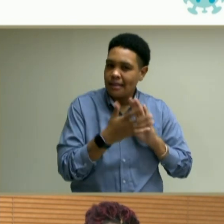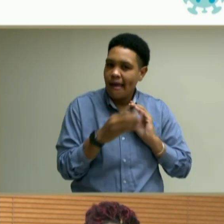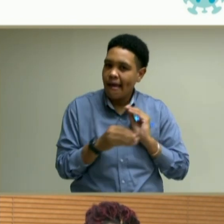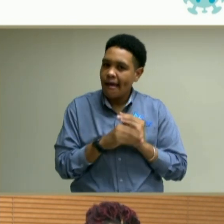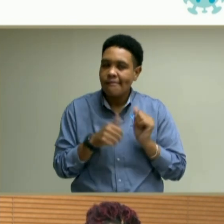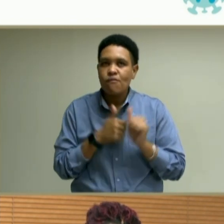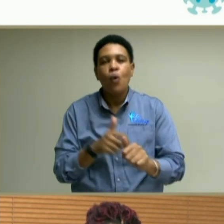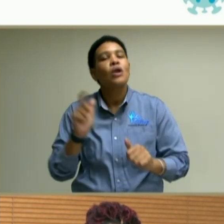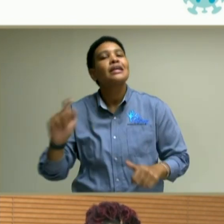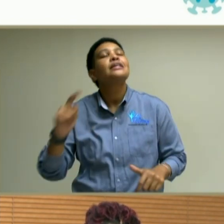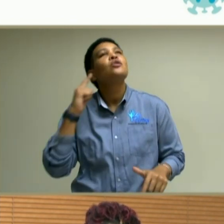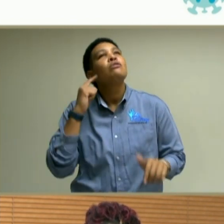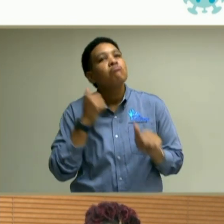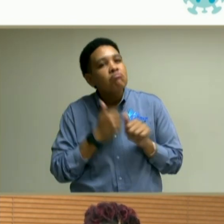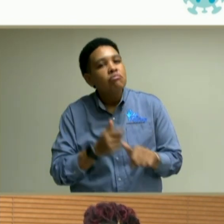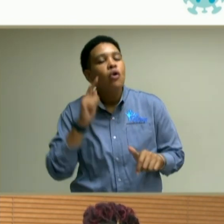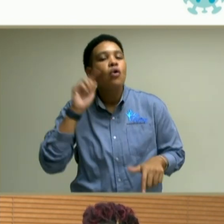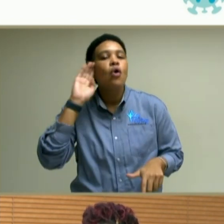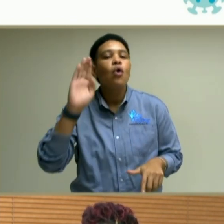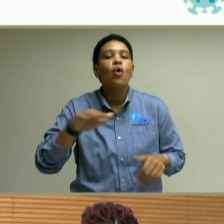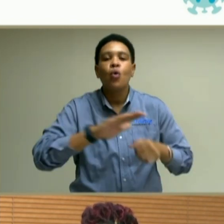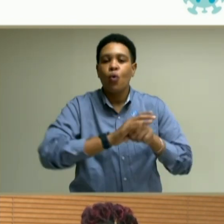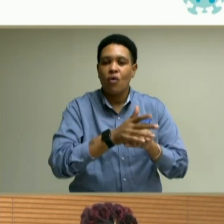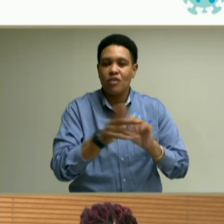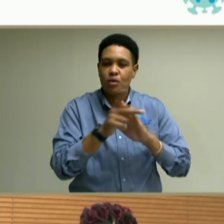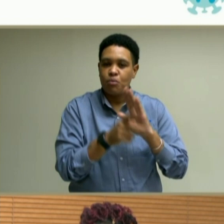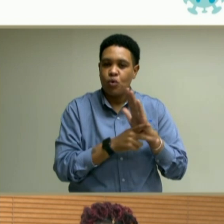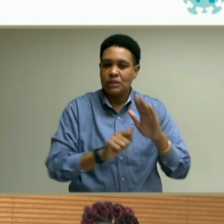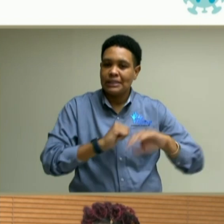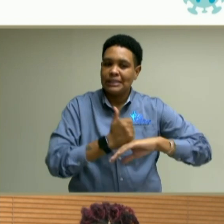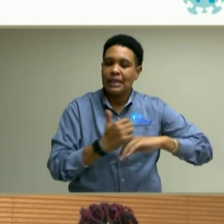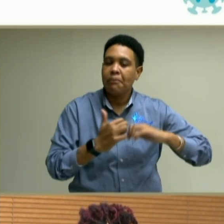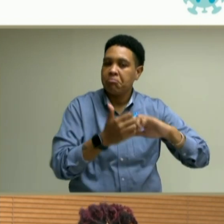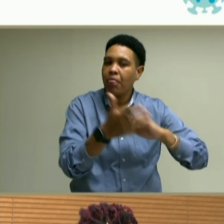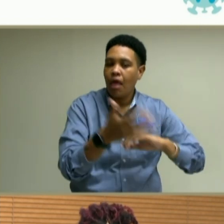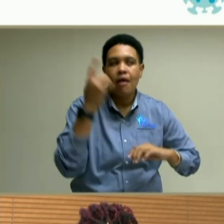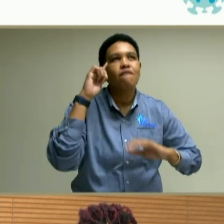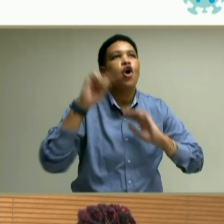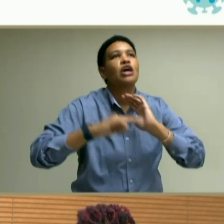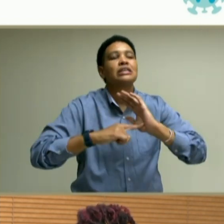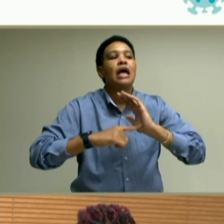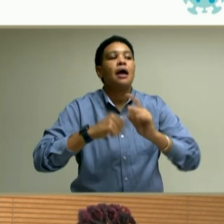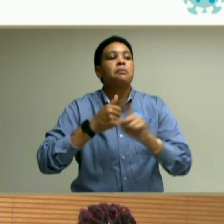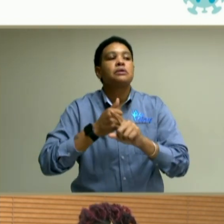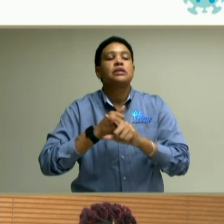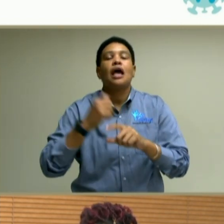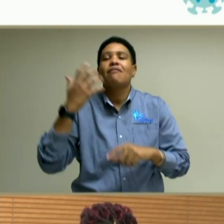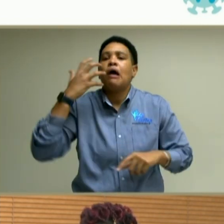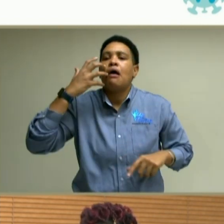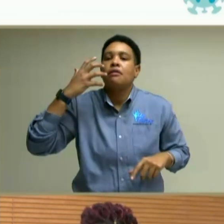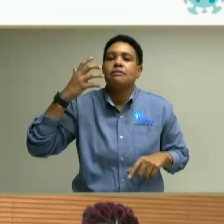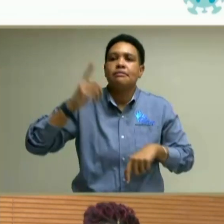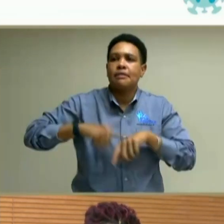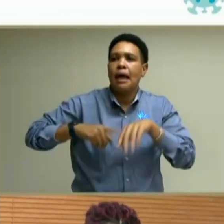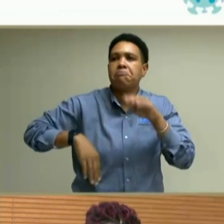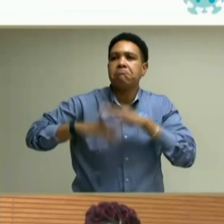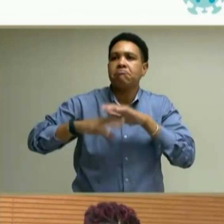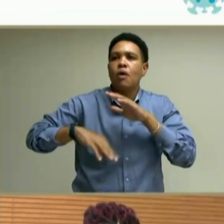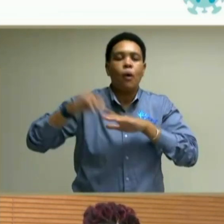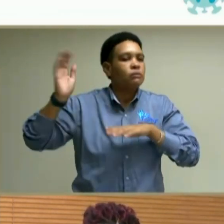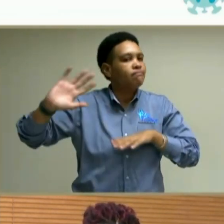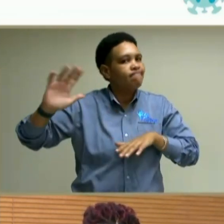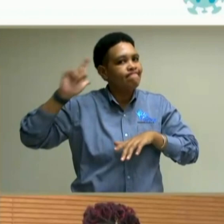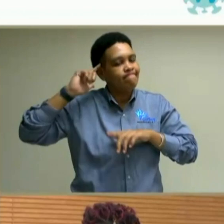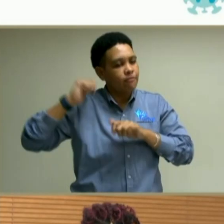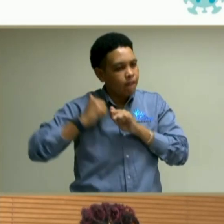adhere to all the COVID-19 protocols that have been set. For example, the curfew limits, the limits in terms of the